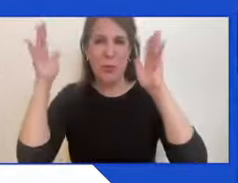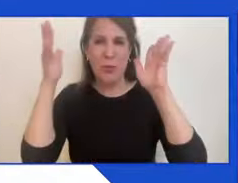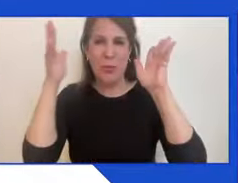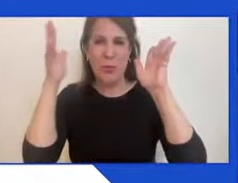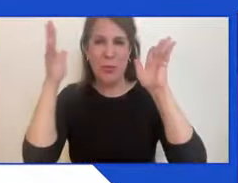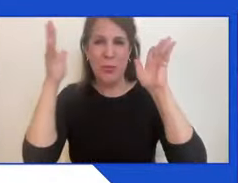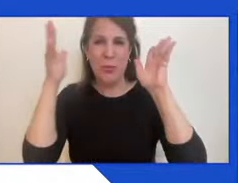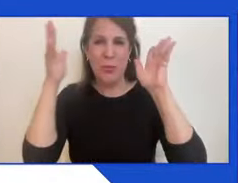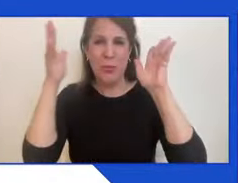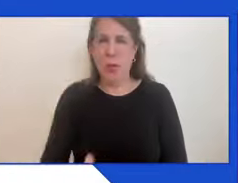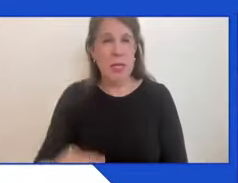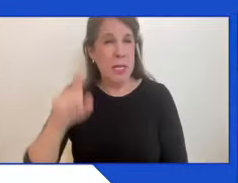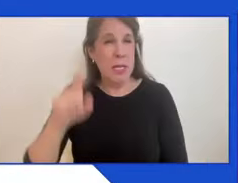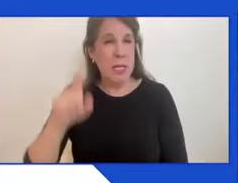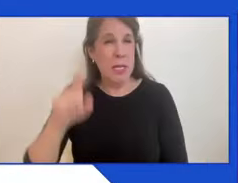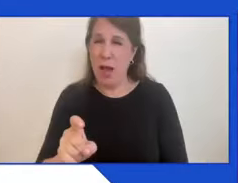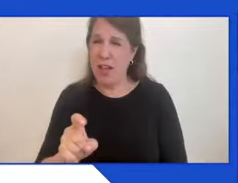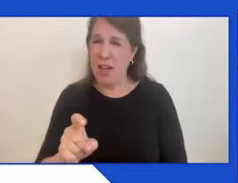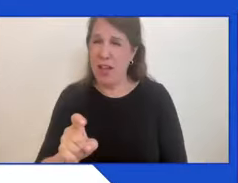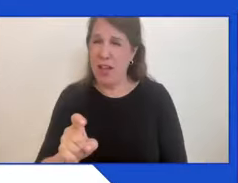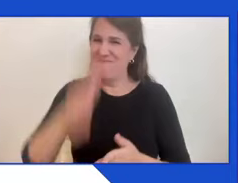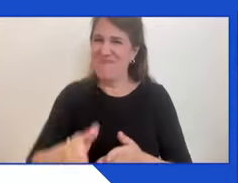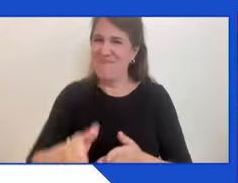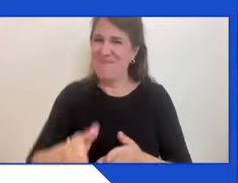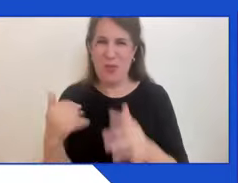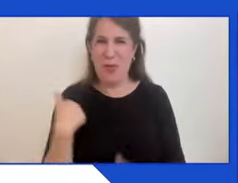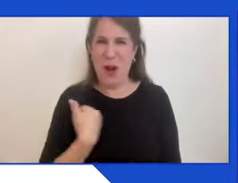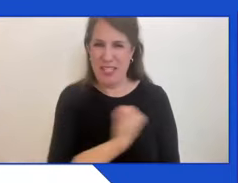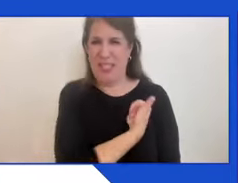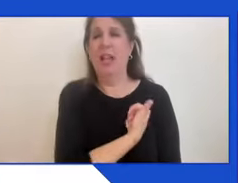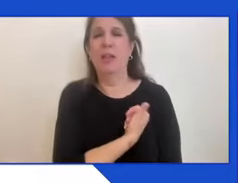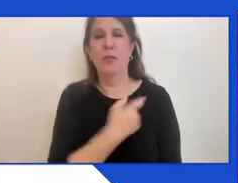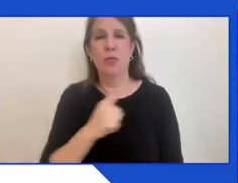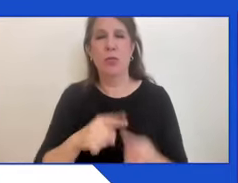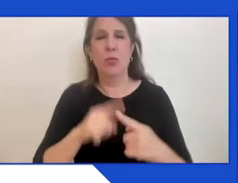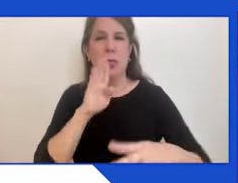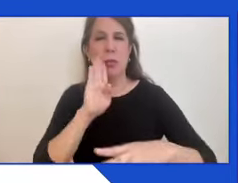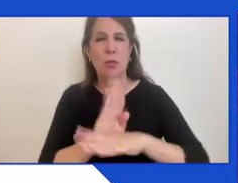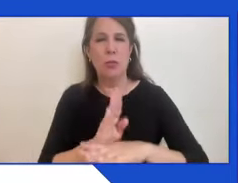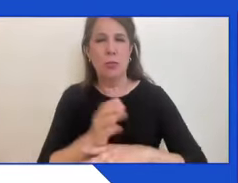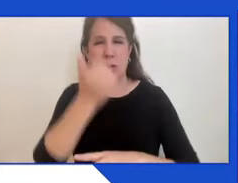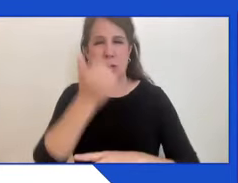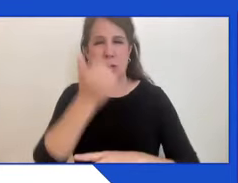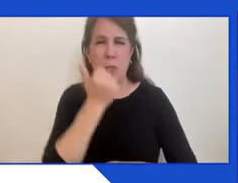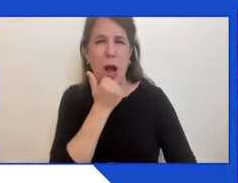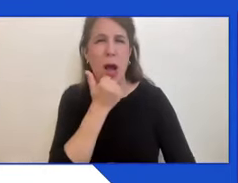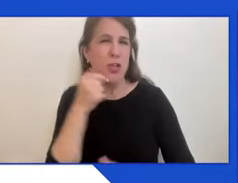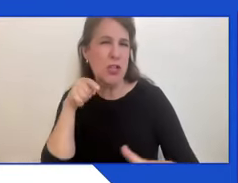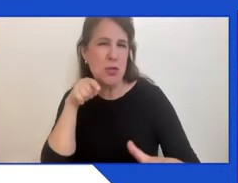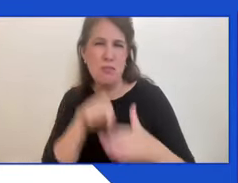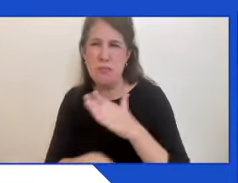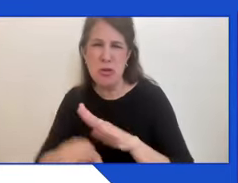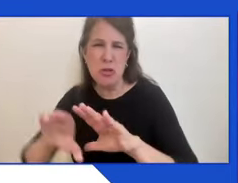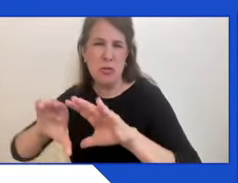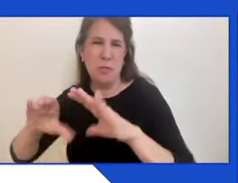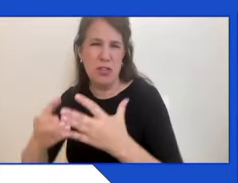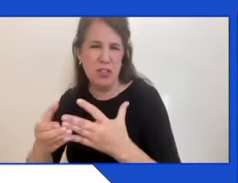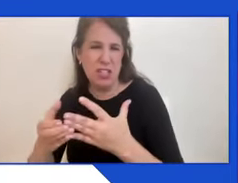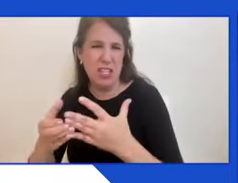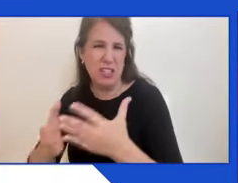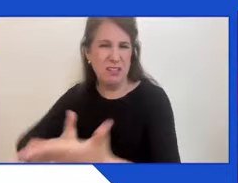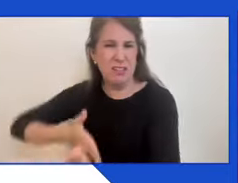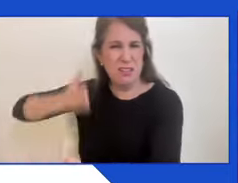We must finish the war to ensure that the Hamas murder machine in